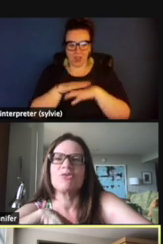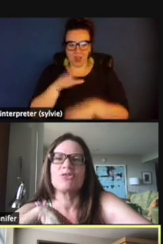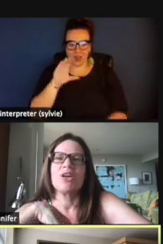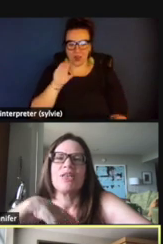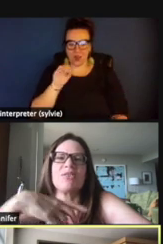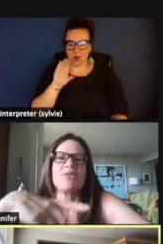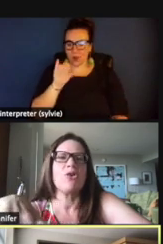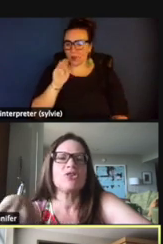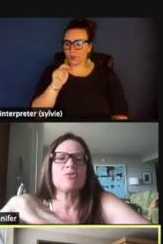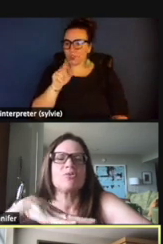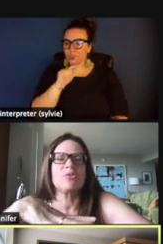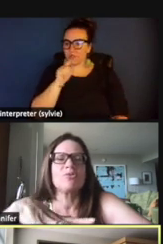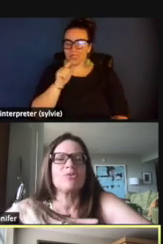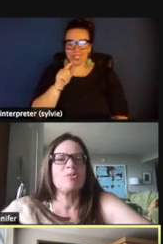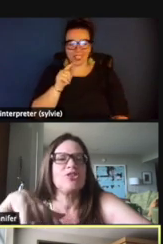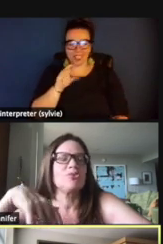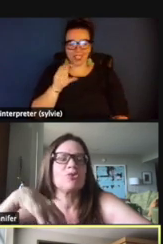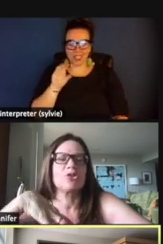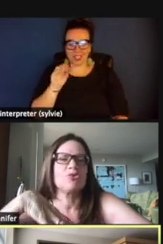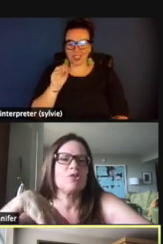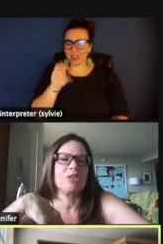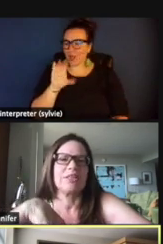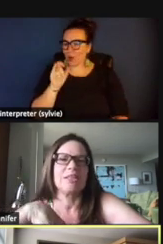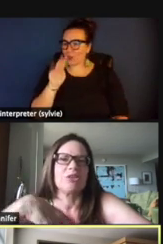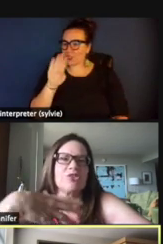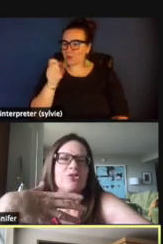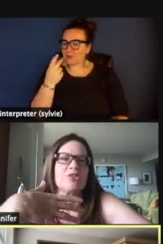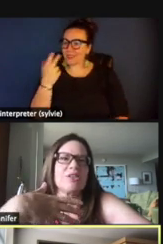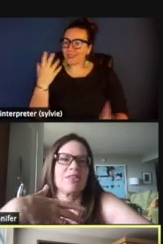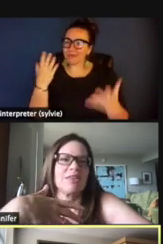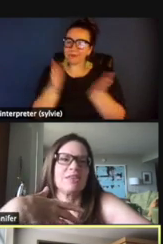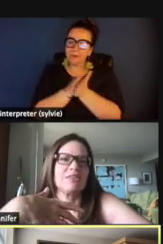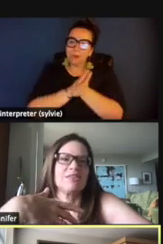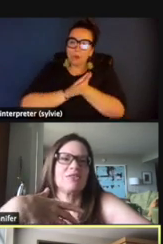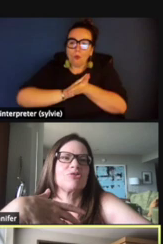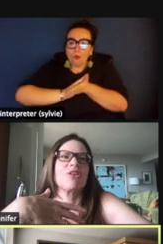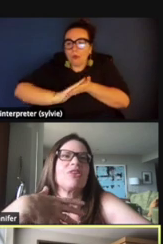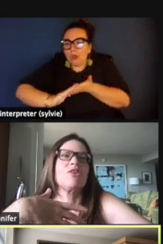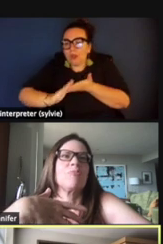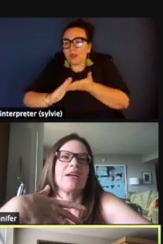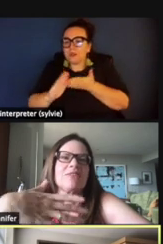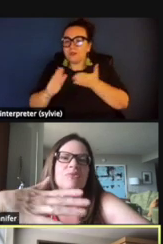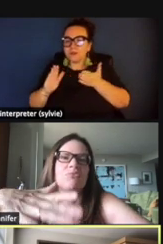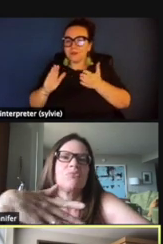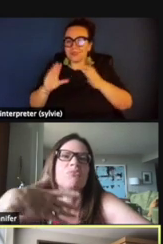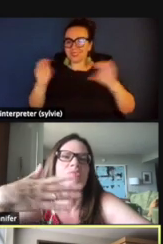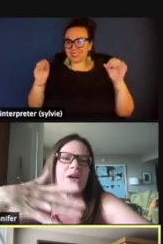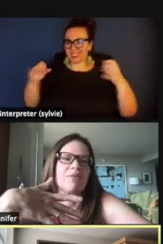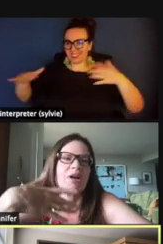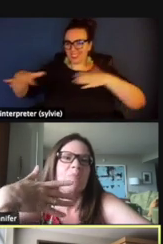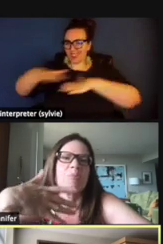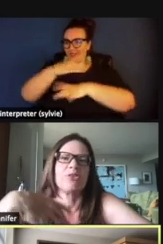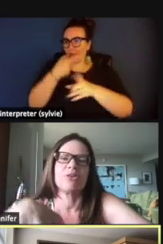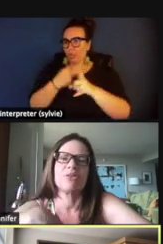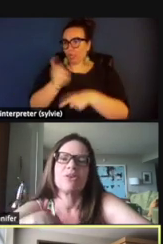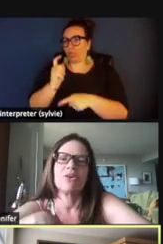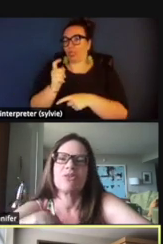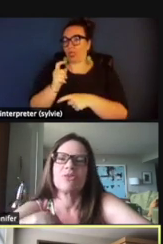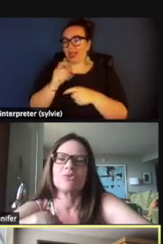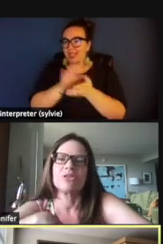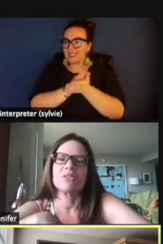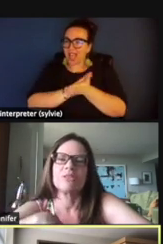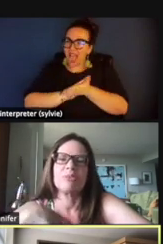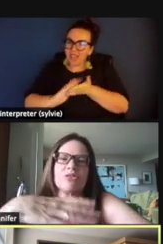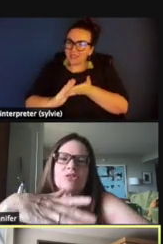really there's in the ocean, the beaches were extremely clean because there's nothing nearby to kind of come up